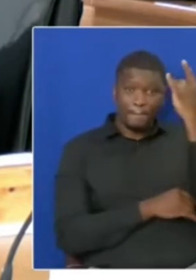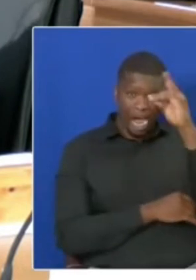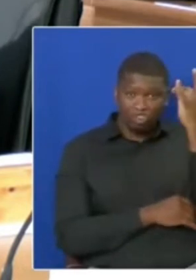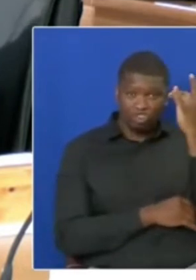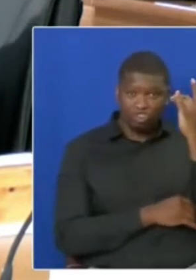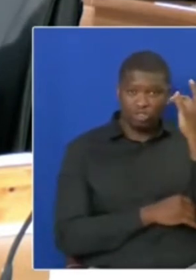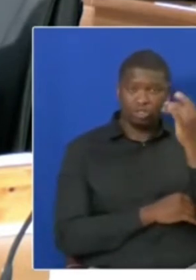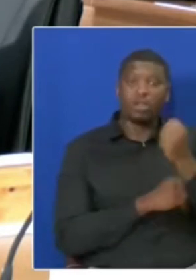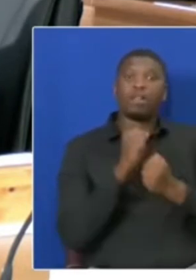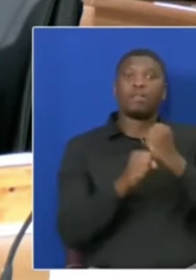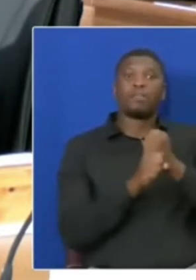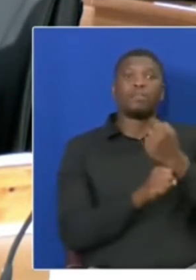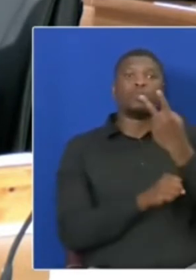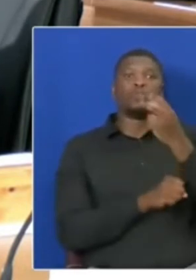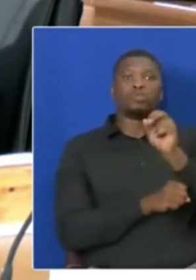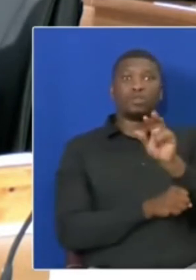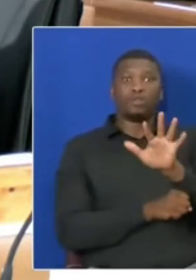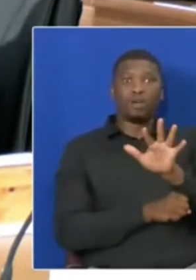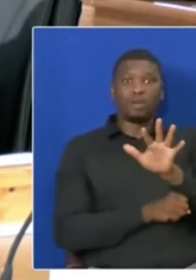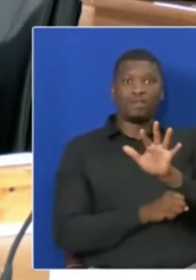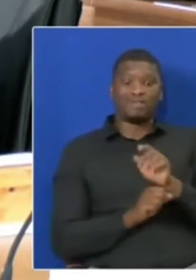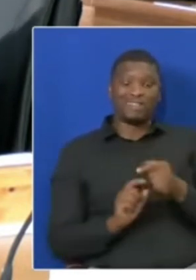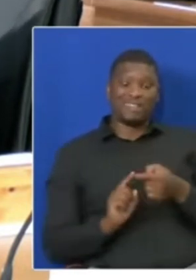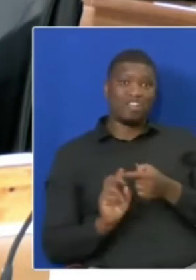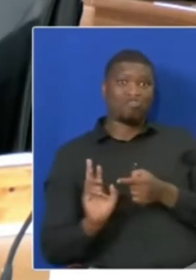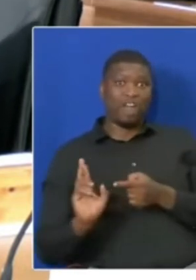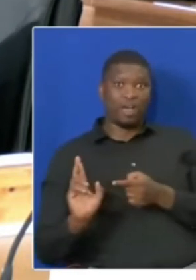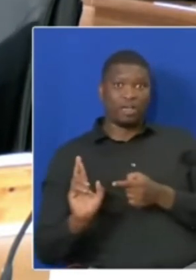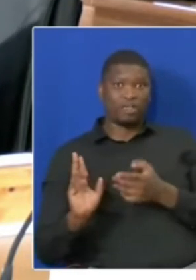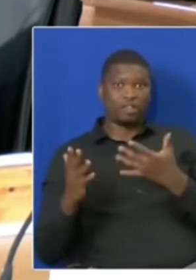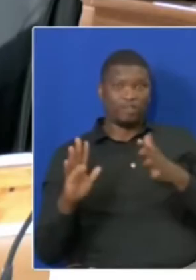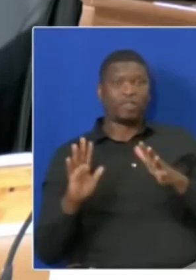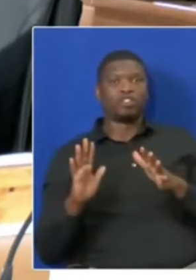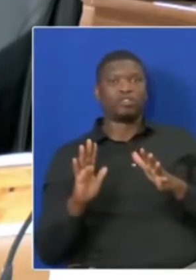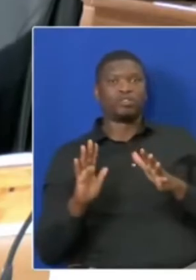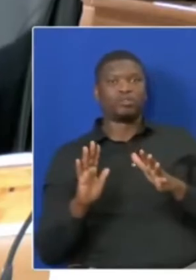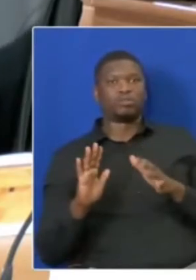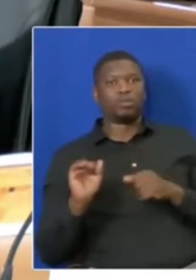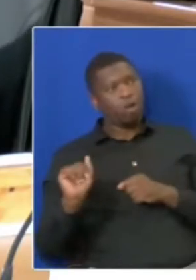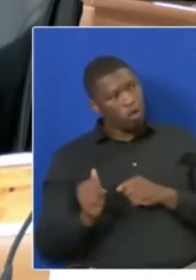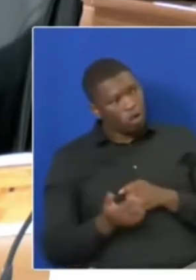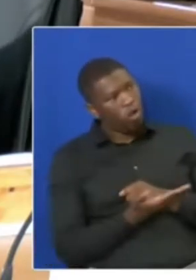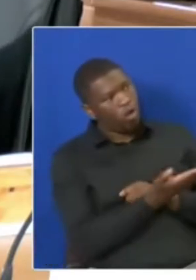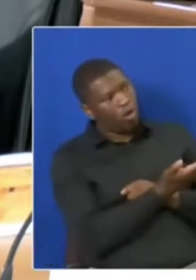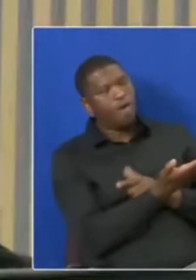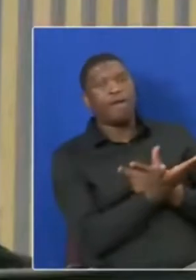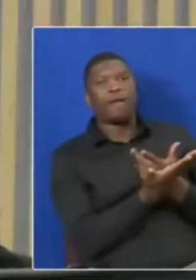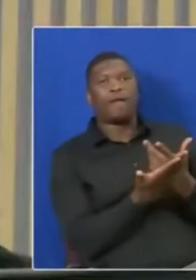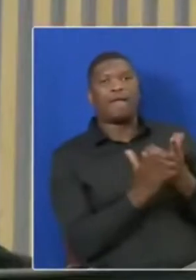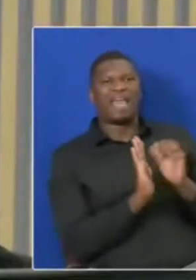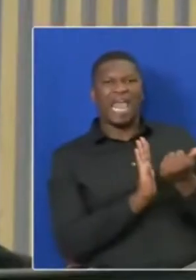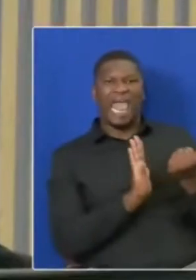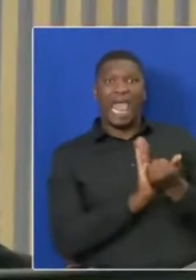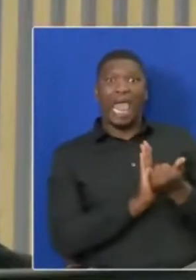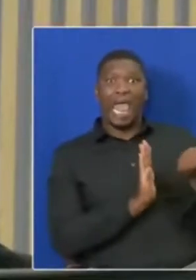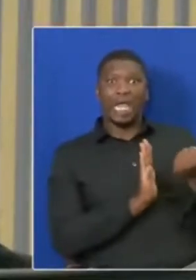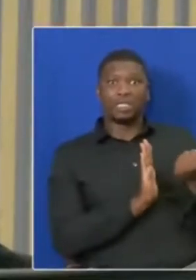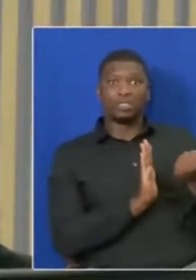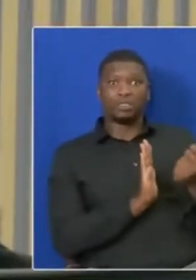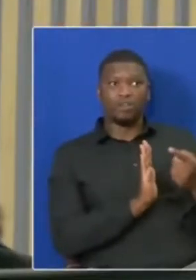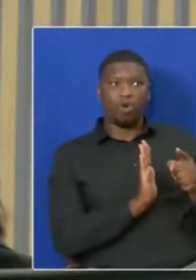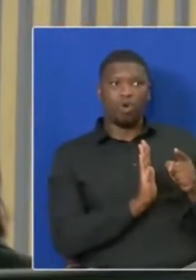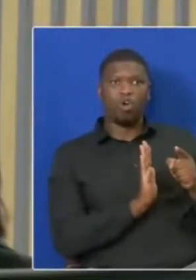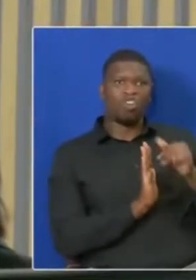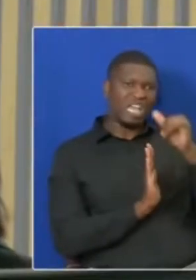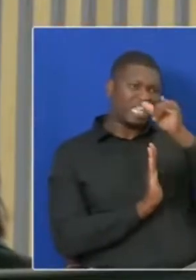2025, Mr. Rafadi sends the General Intelligence Laws Amendment Act 2024 to Mr. Matlala.